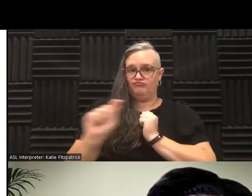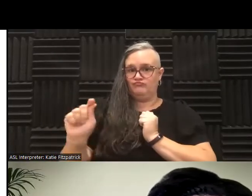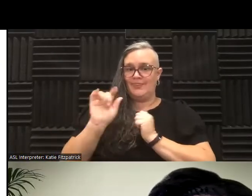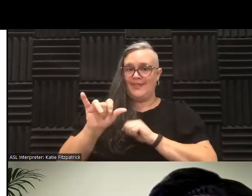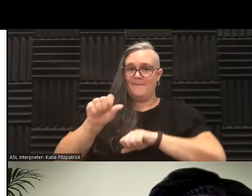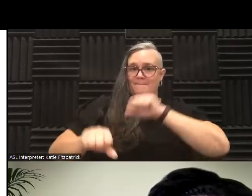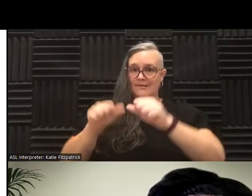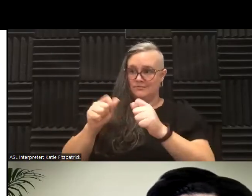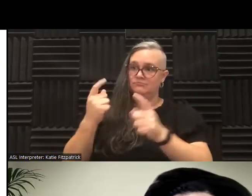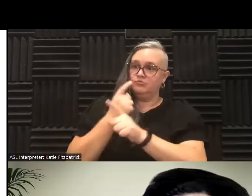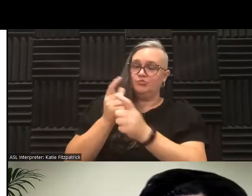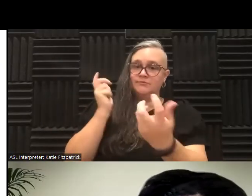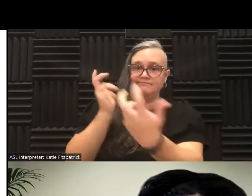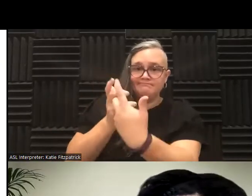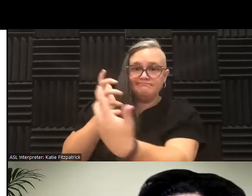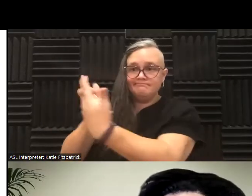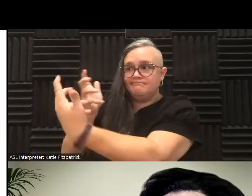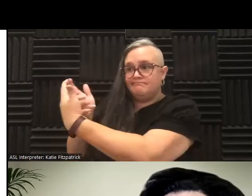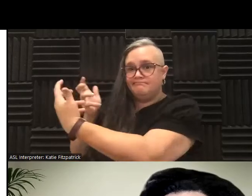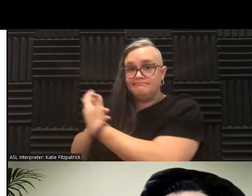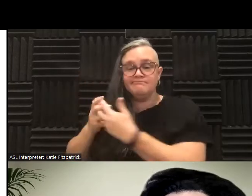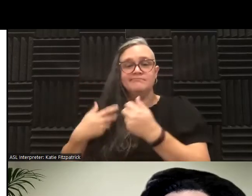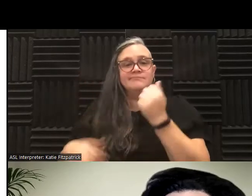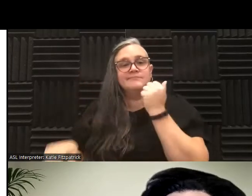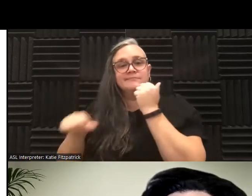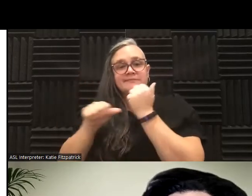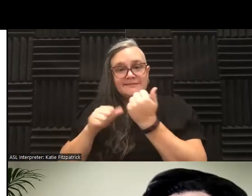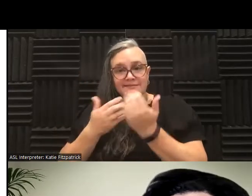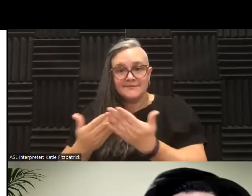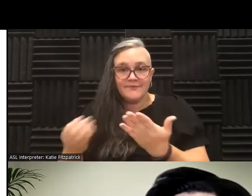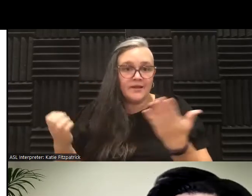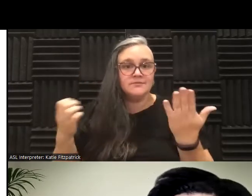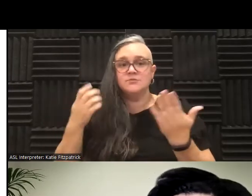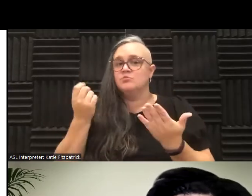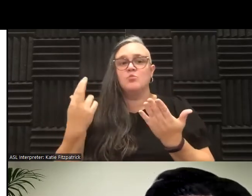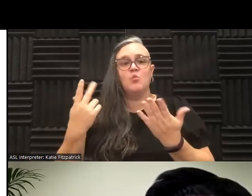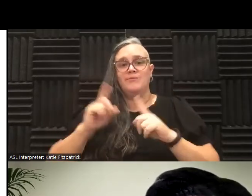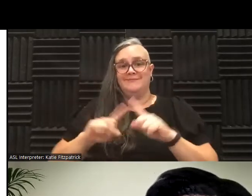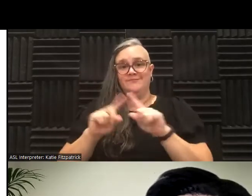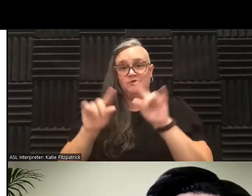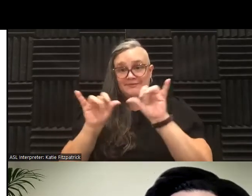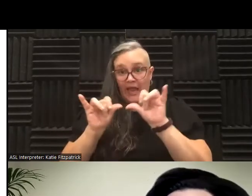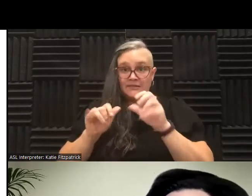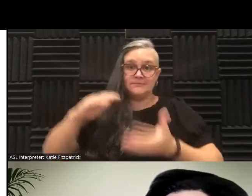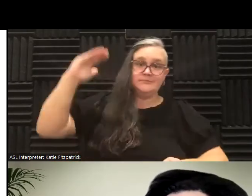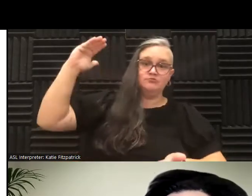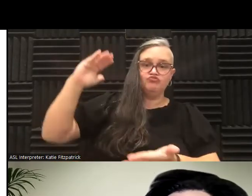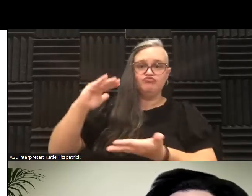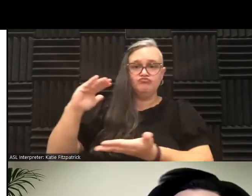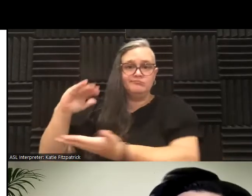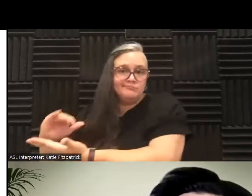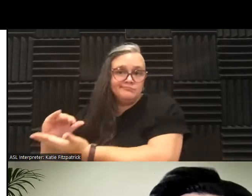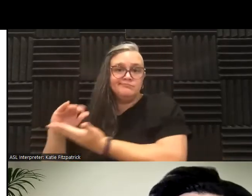bicycle, whether that was assistive devices or a different size of bike to